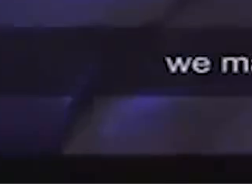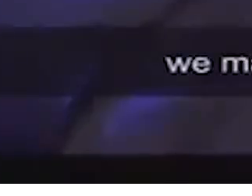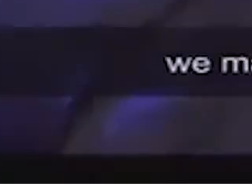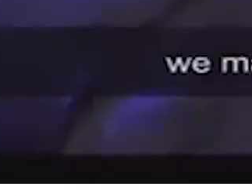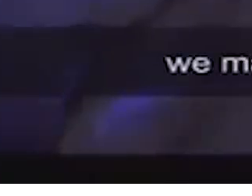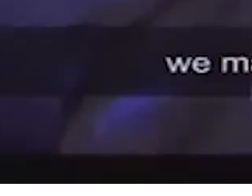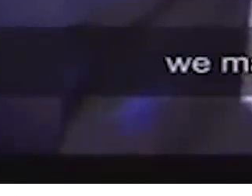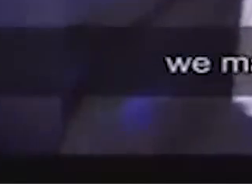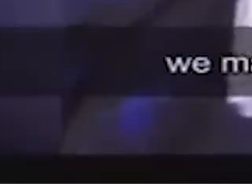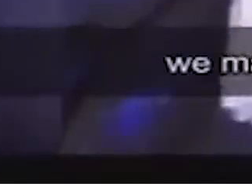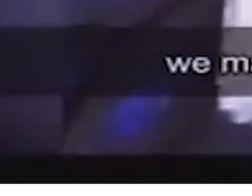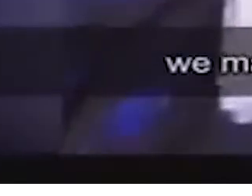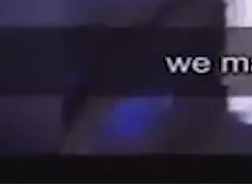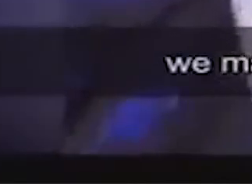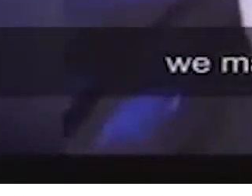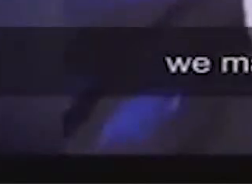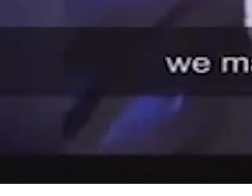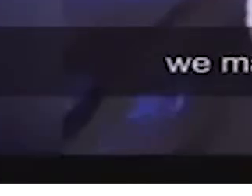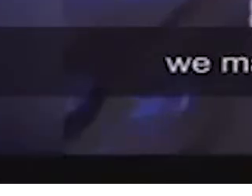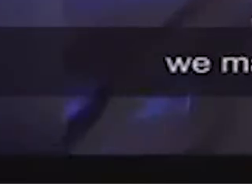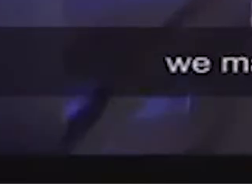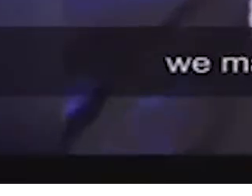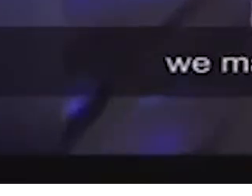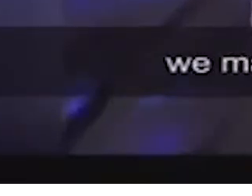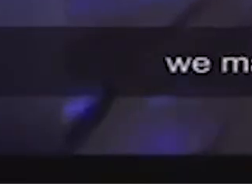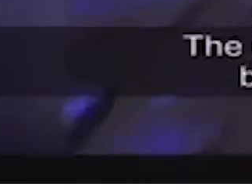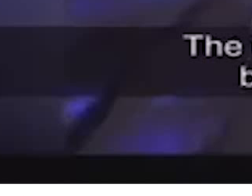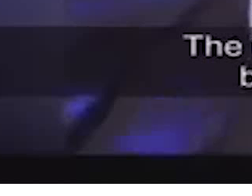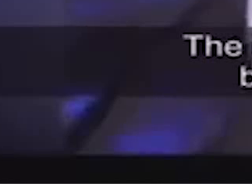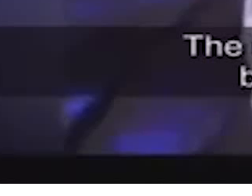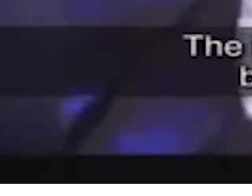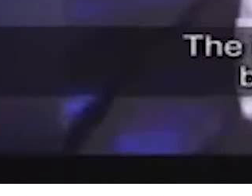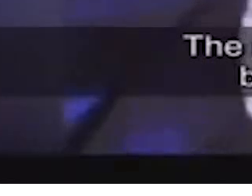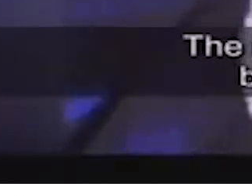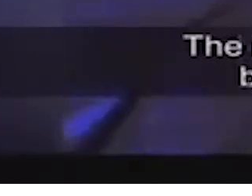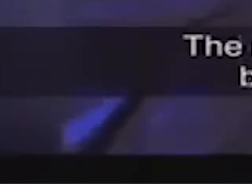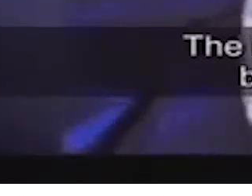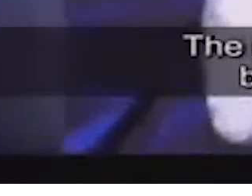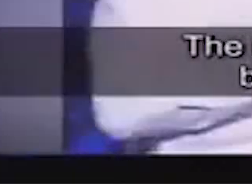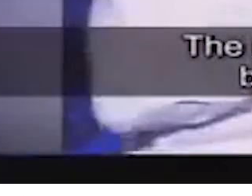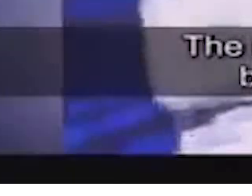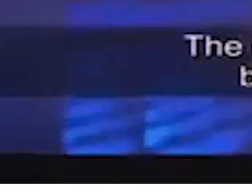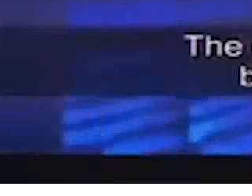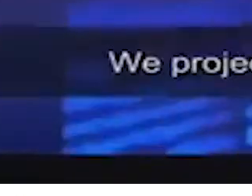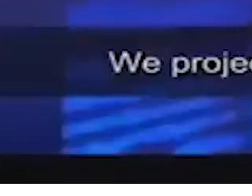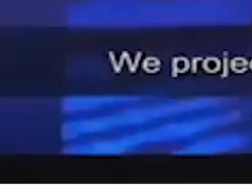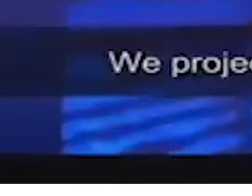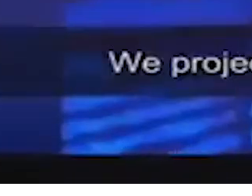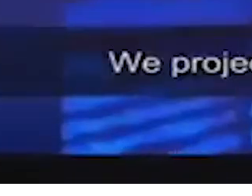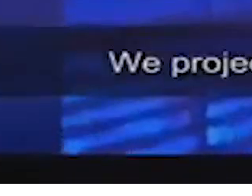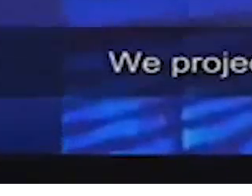true. We make God out of our image. The reason why God is cruel, because we are